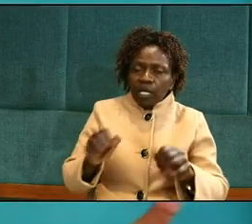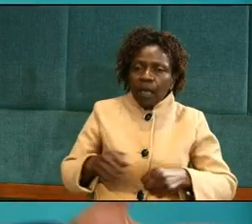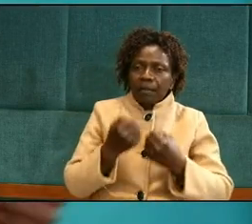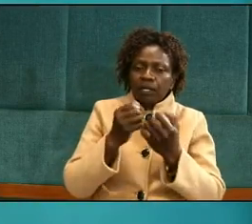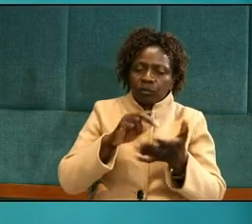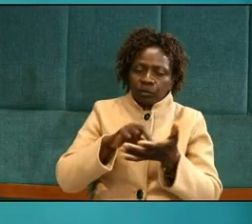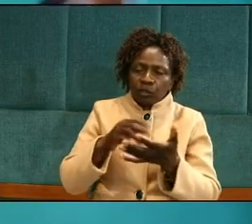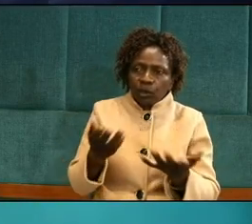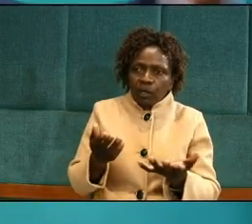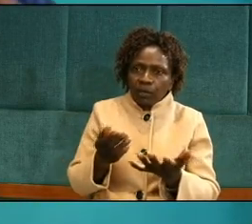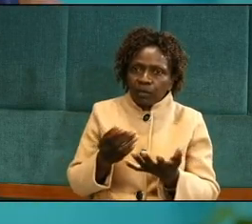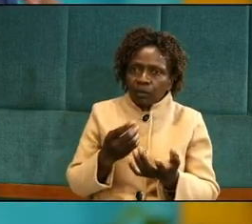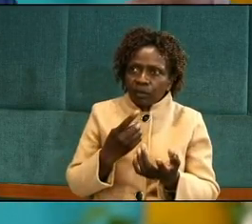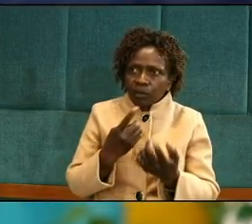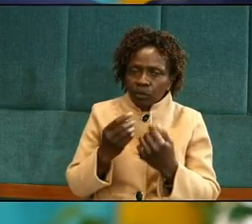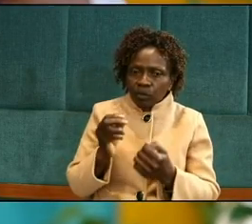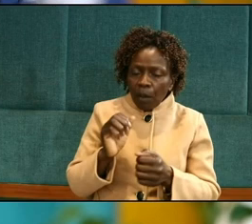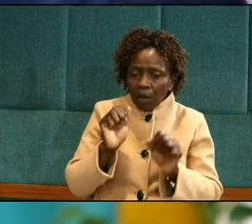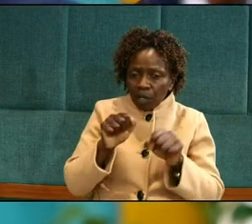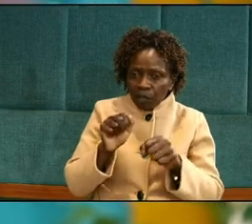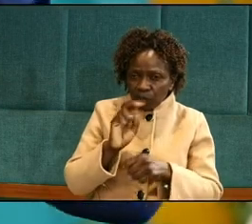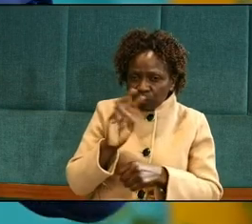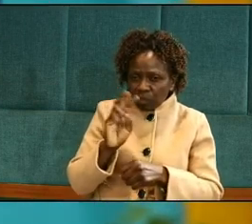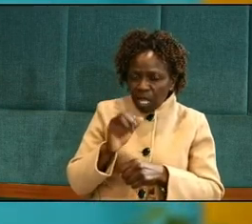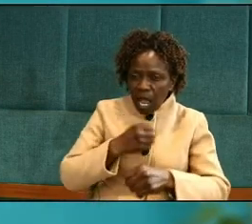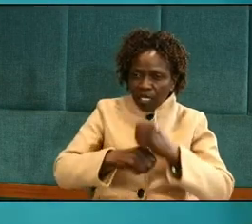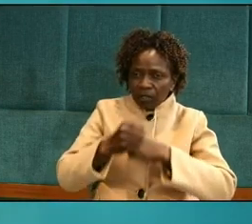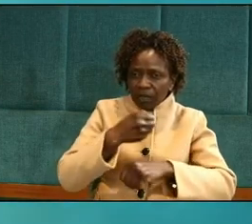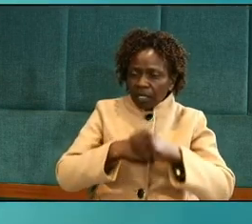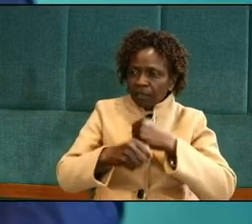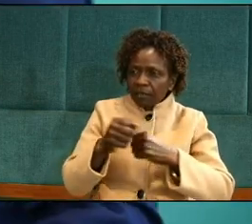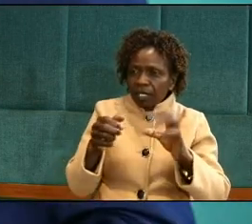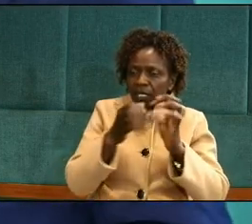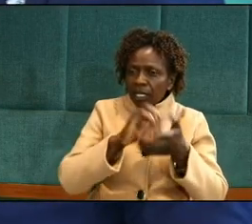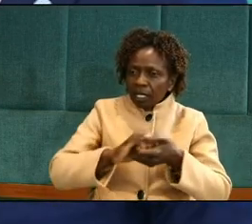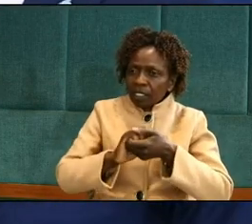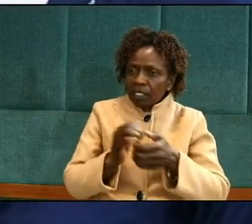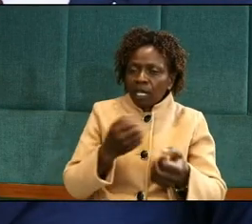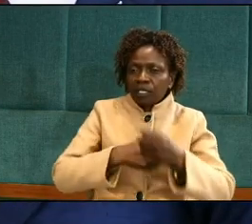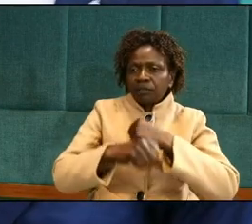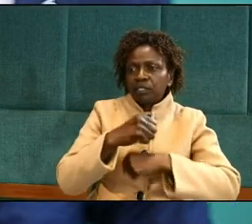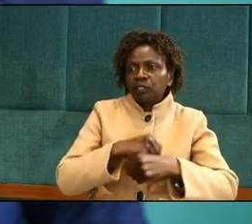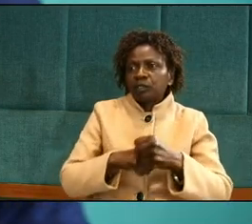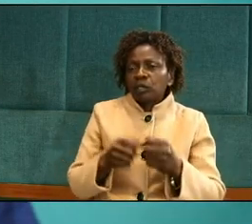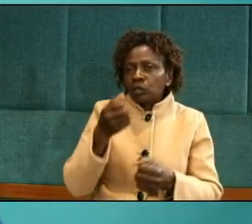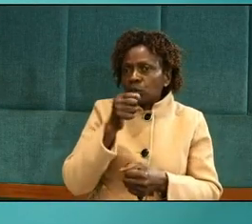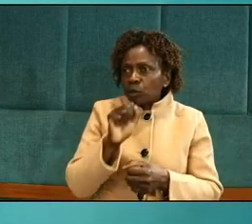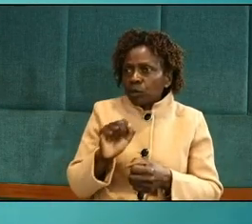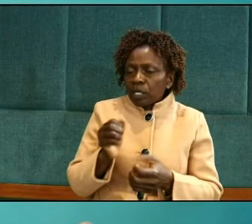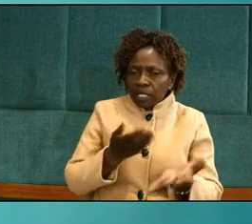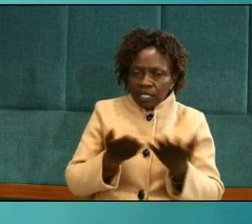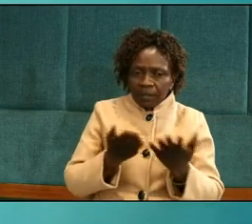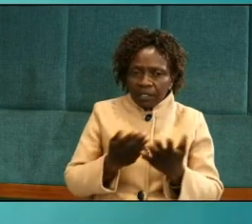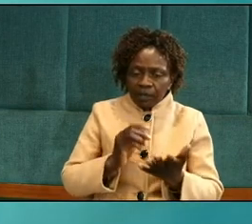was taking guard, and you could see him actively engaged in the activity. And so as the